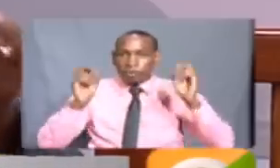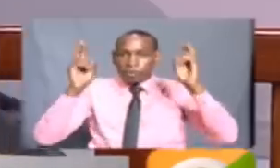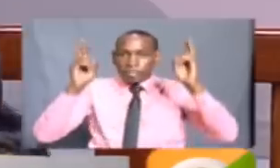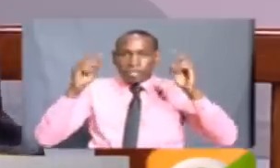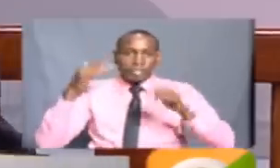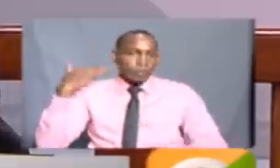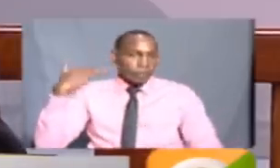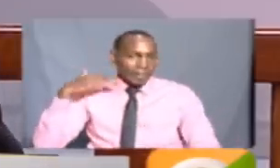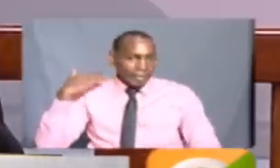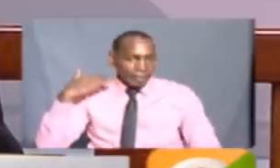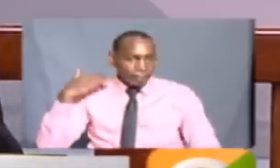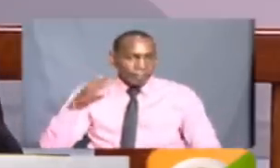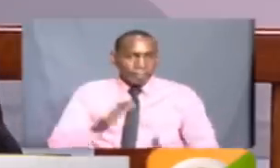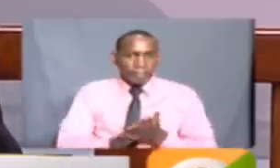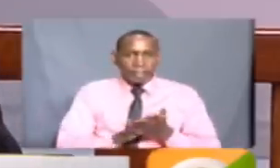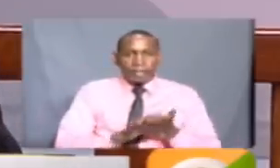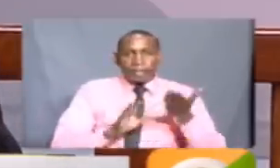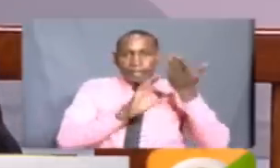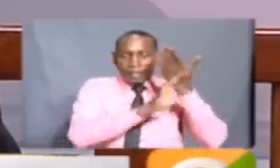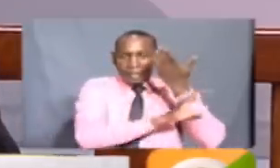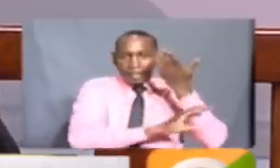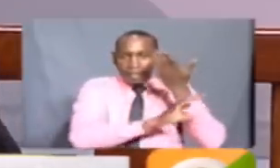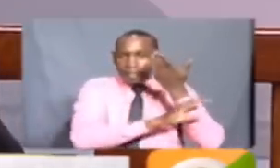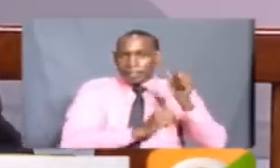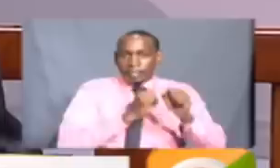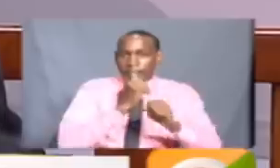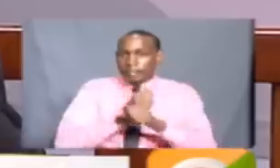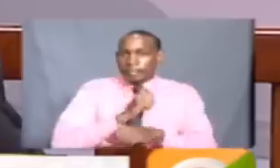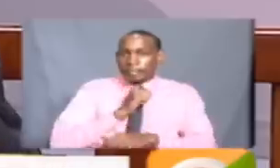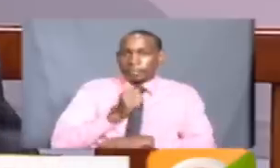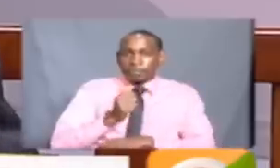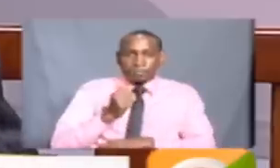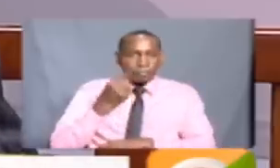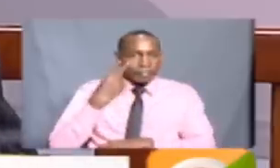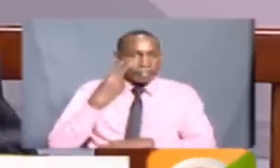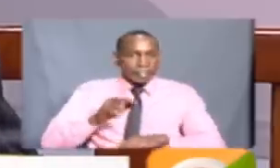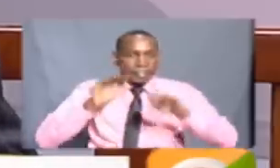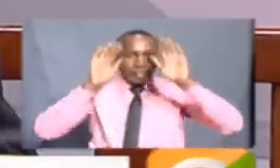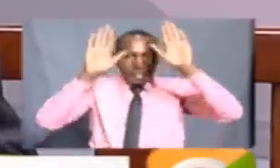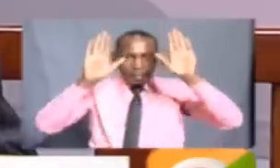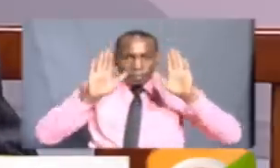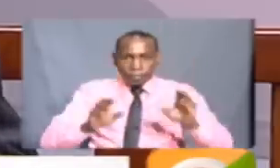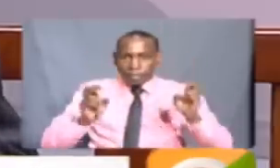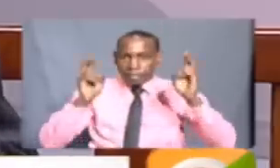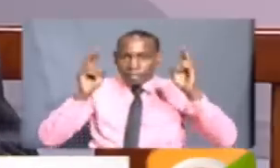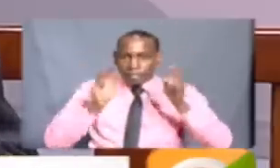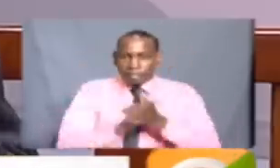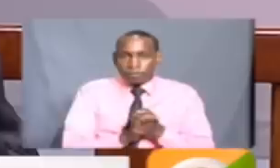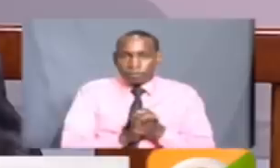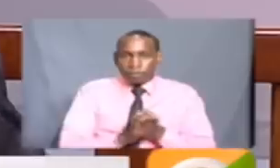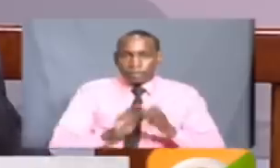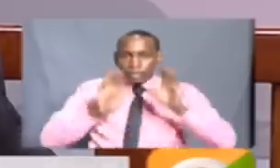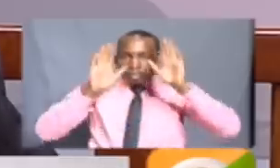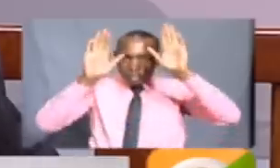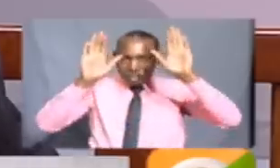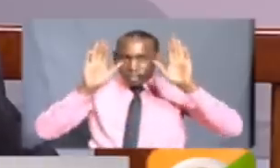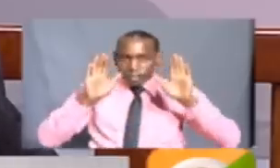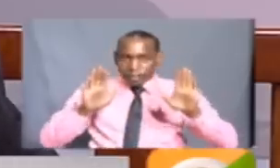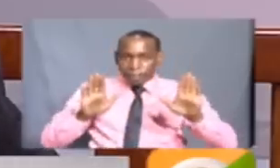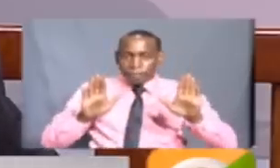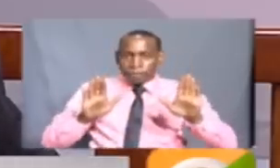of crime. The country does not look at the critical issues. The critical mass of